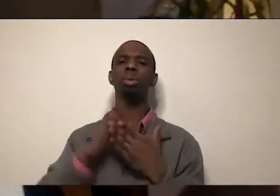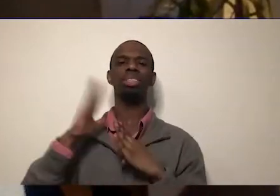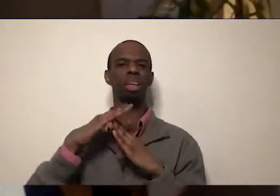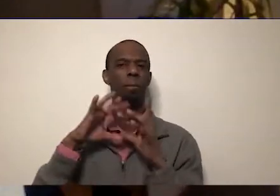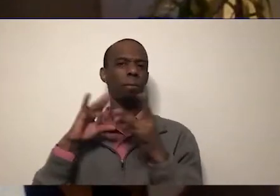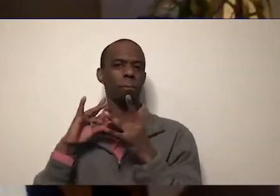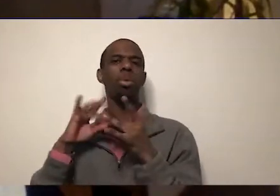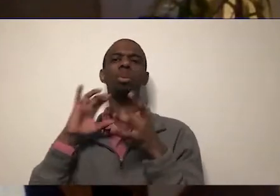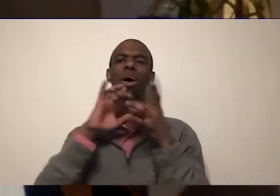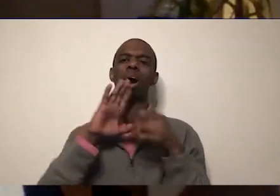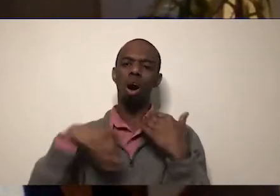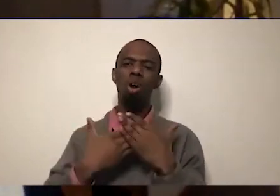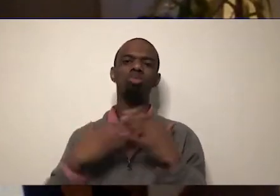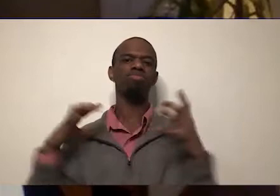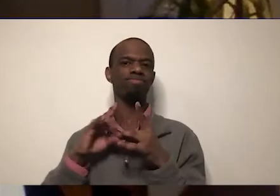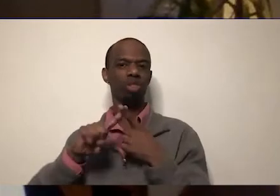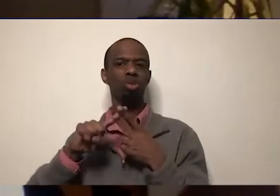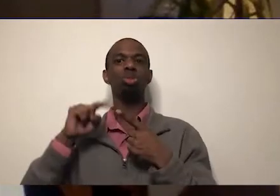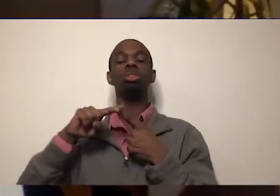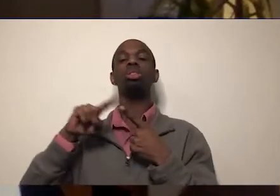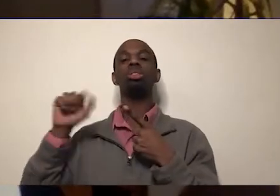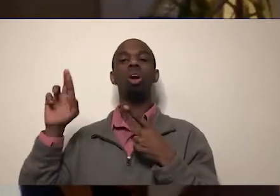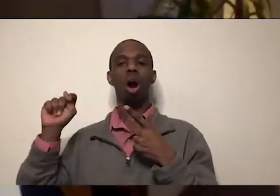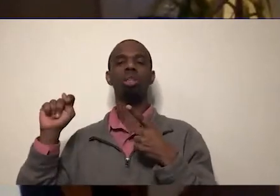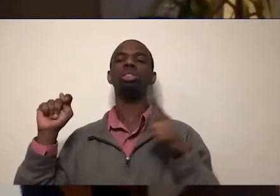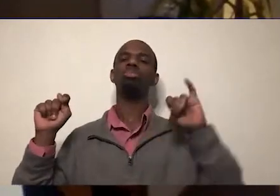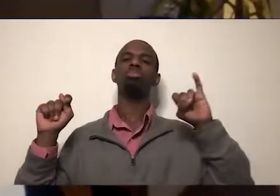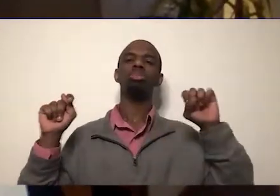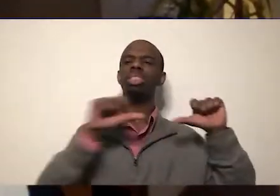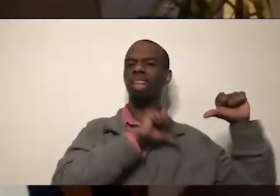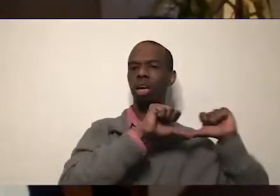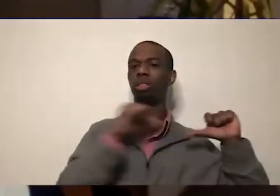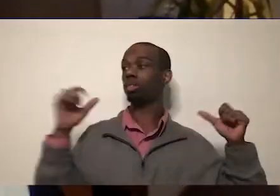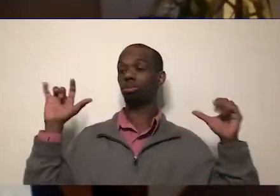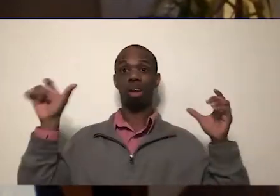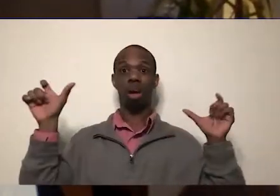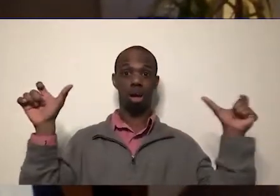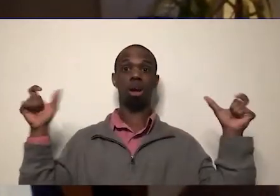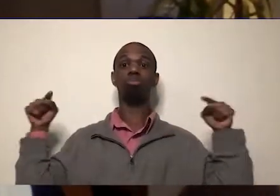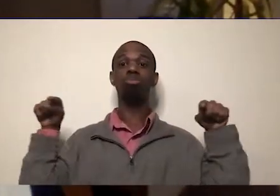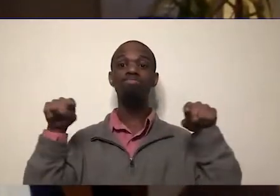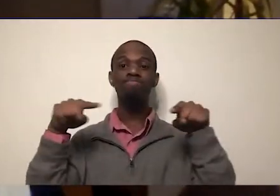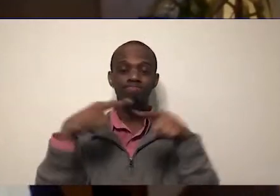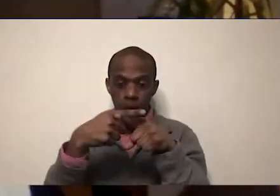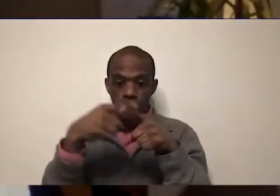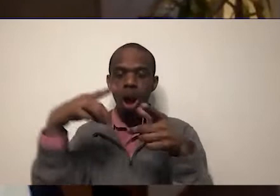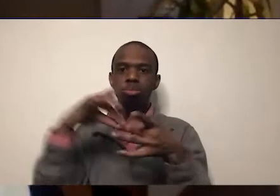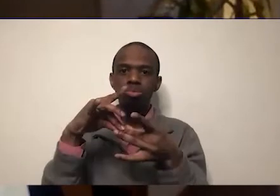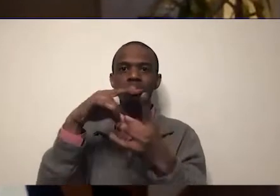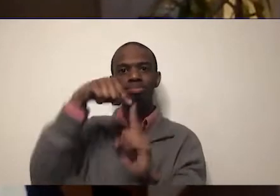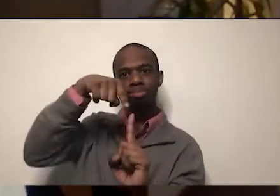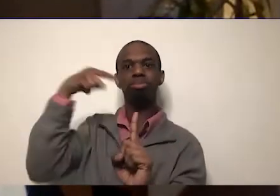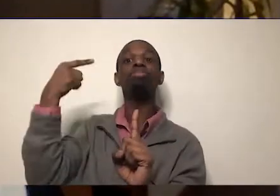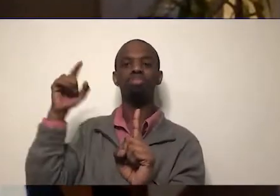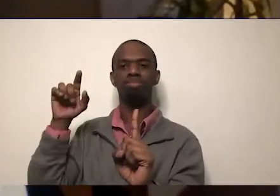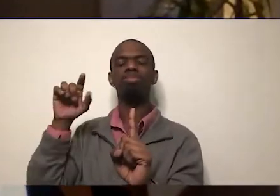couldn't imagine a more pressing conversation than the one that we will have tonight. We invite you to visit our website for more information and,